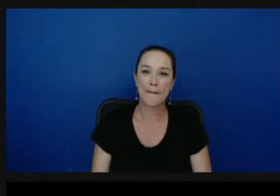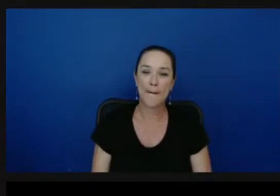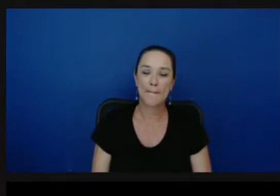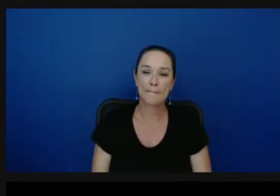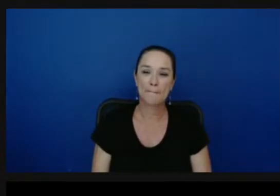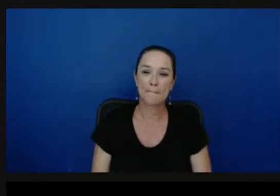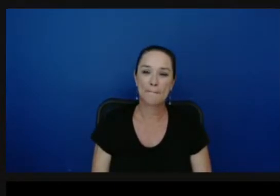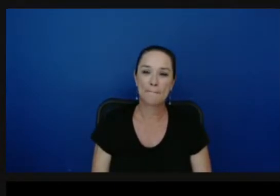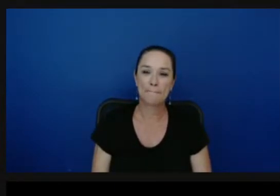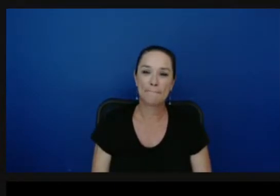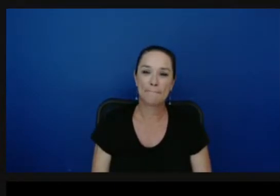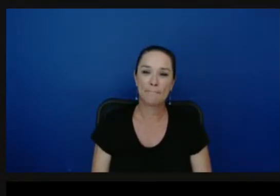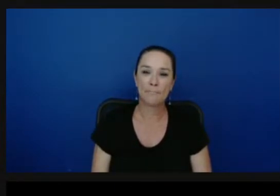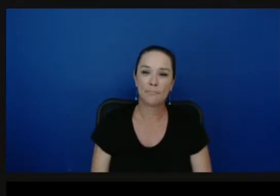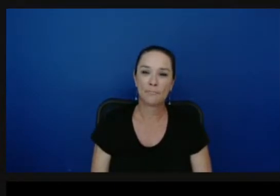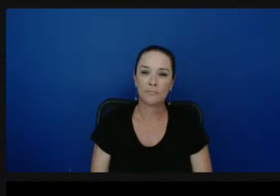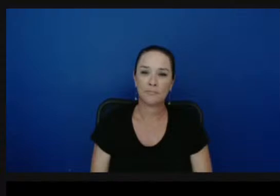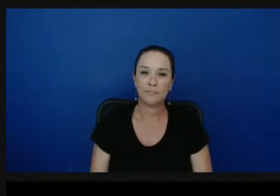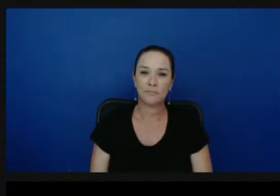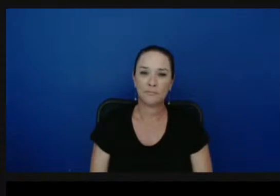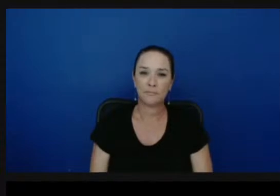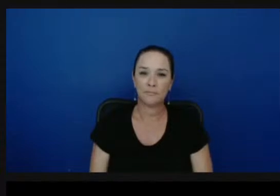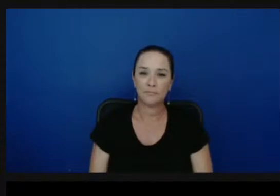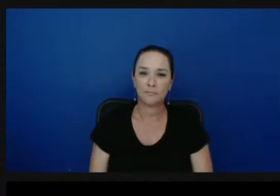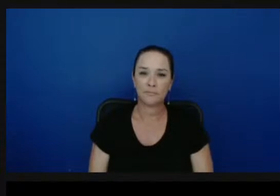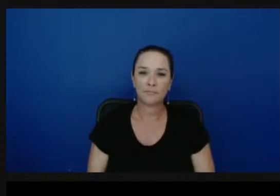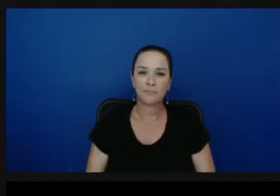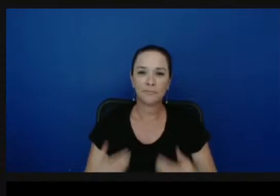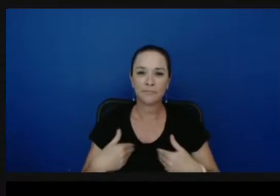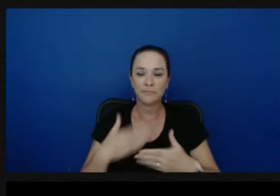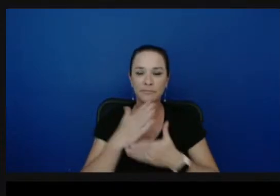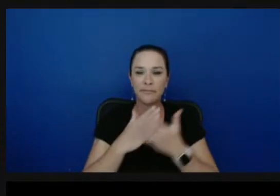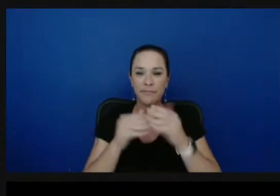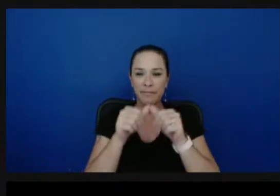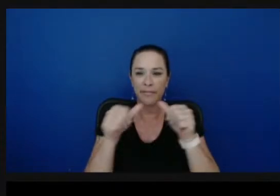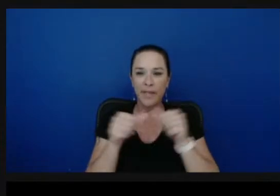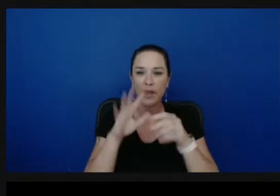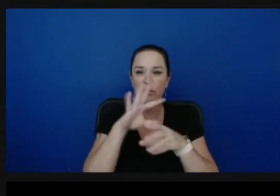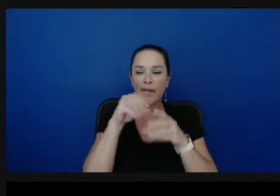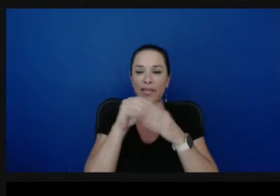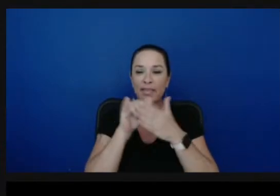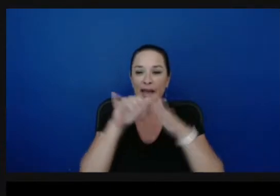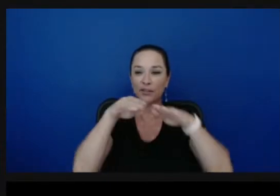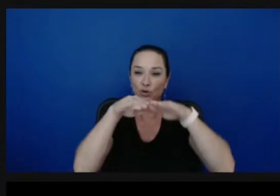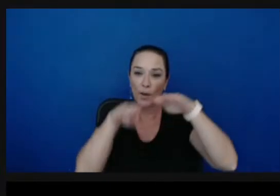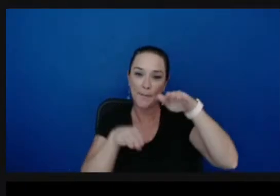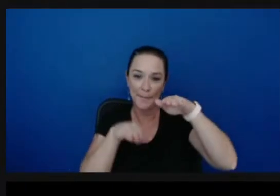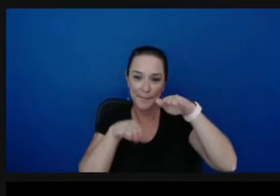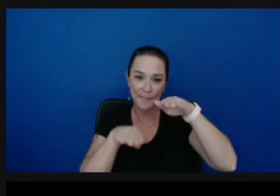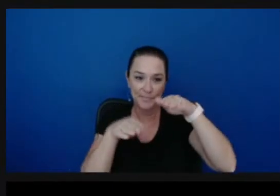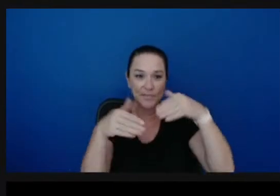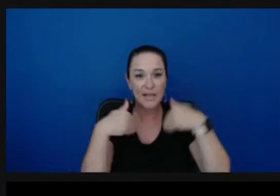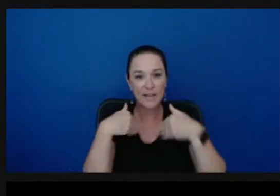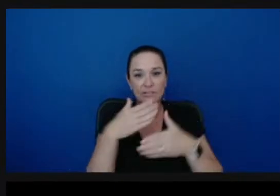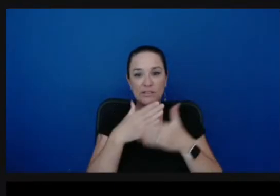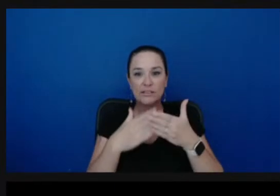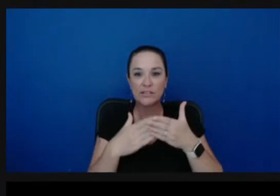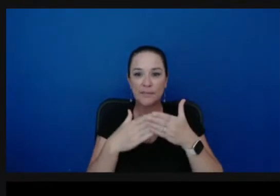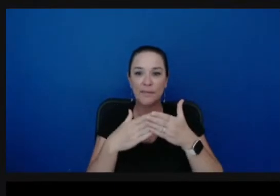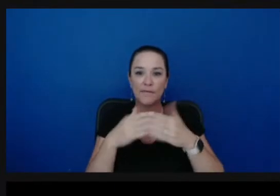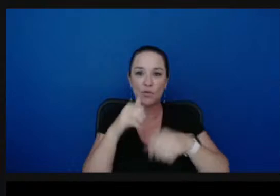is there are areas on a downdrop block that also have some of these ballistics still